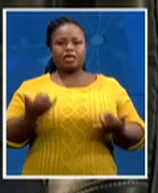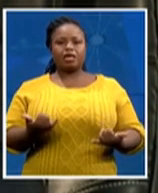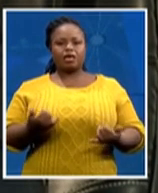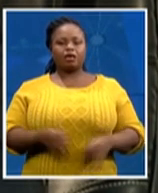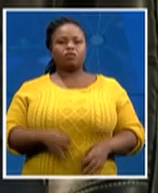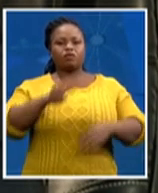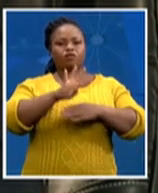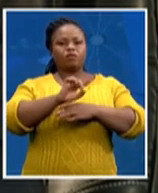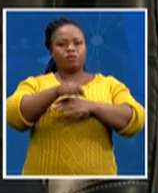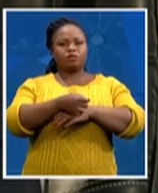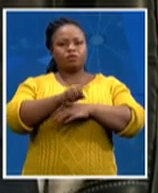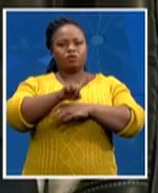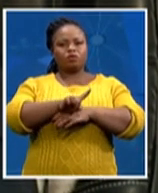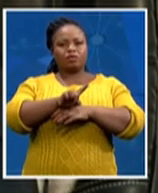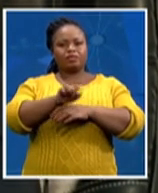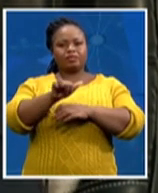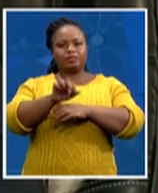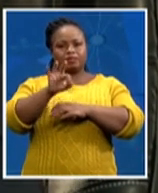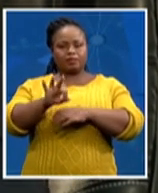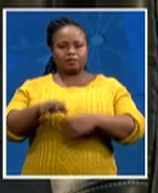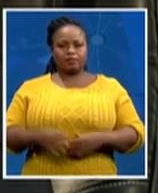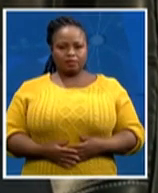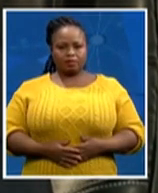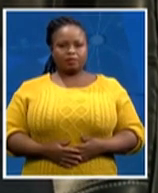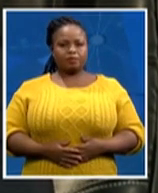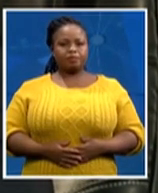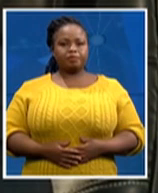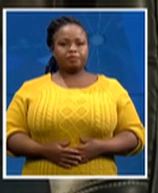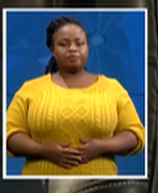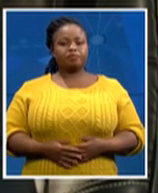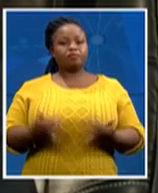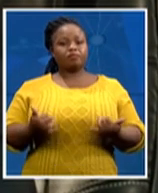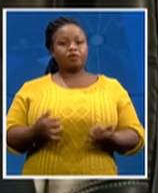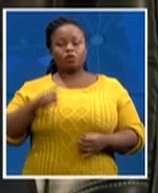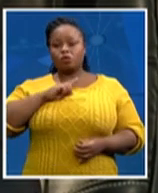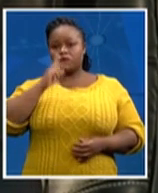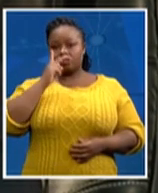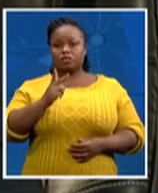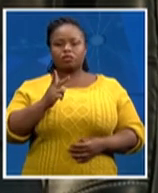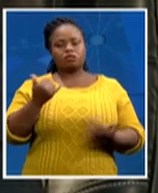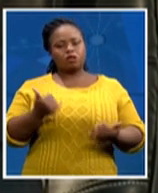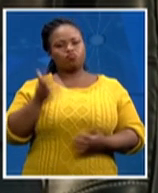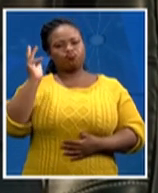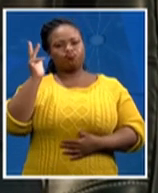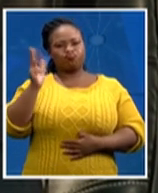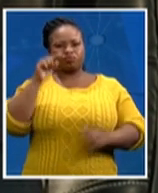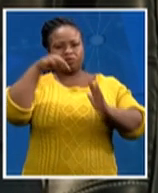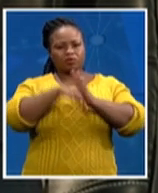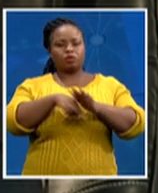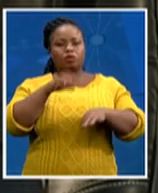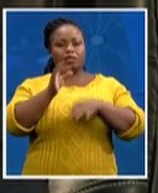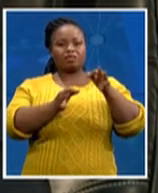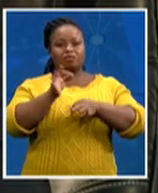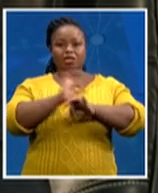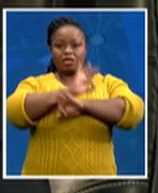4,163. We will present you with a clear detail on the figures